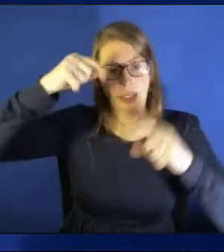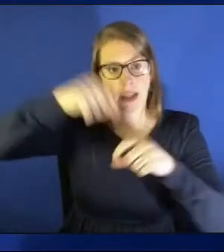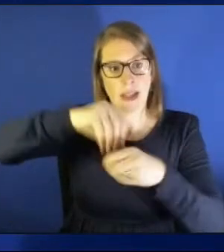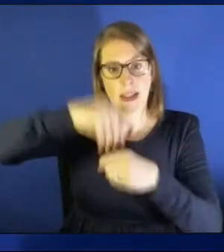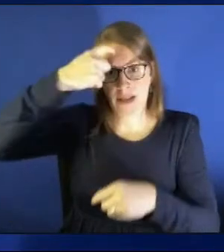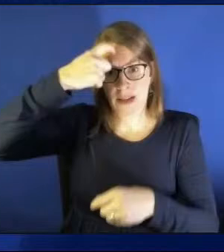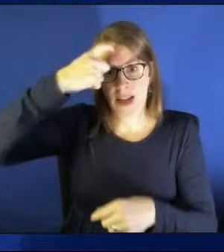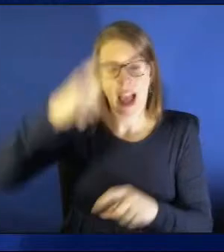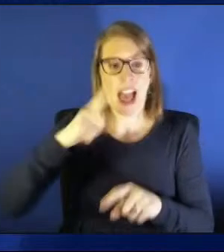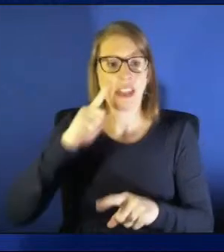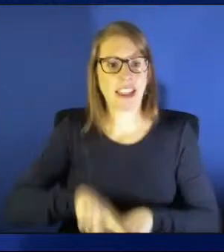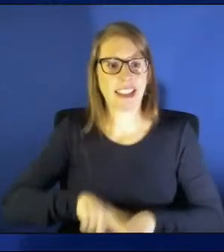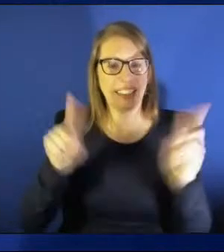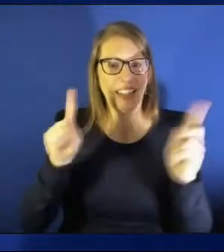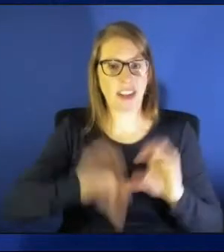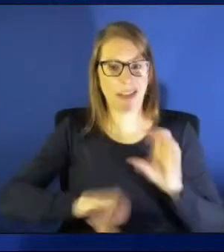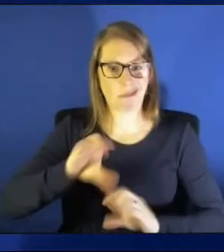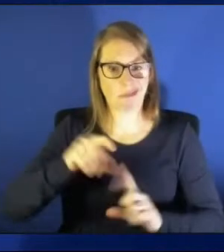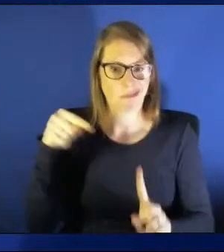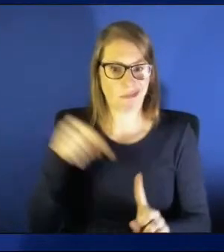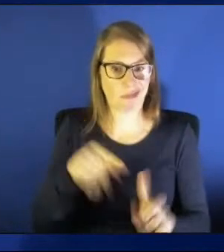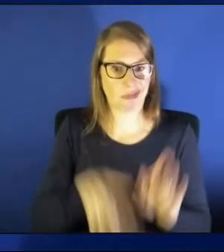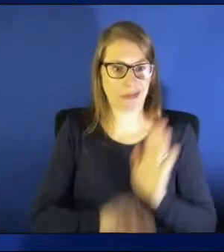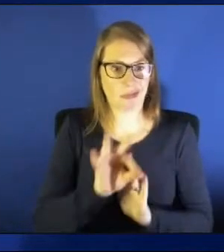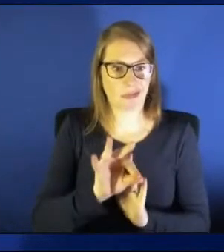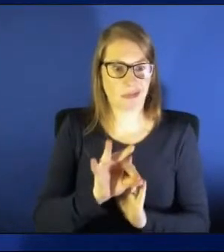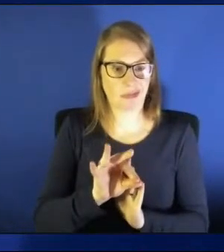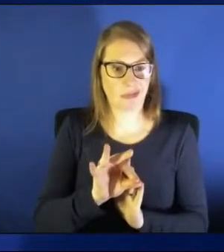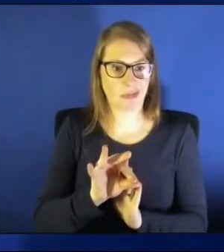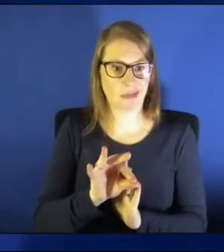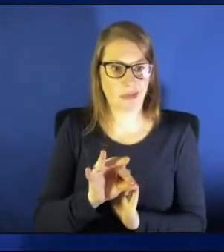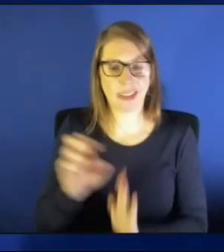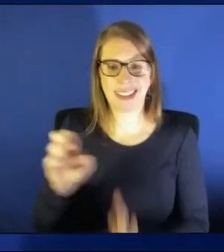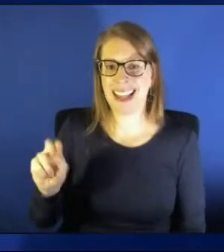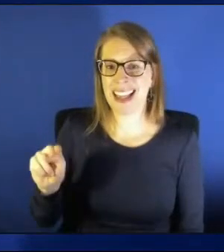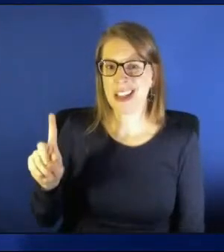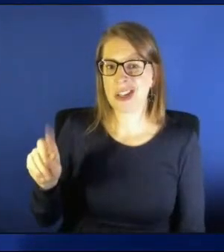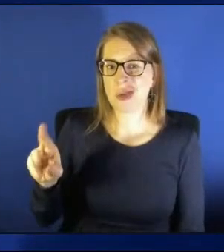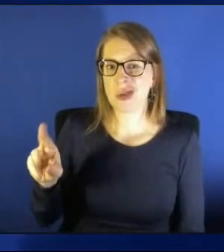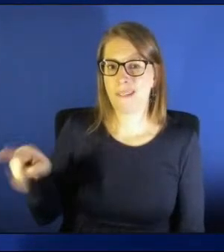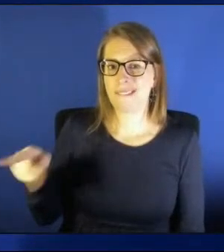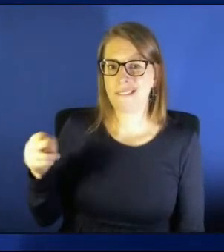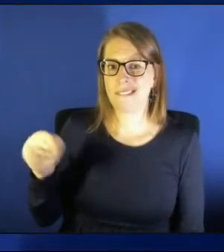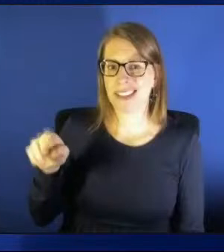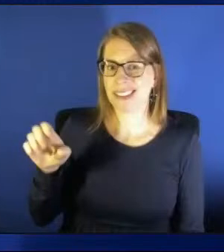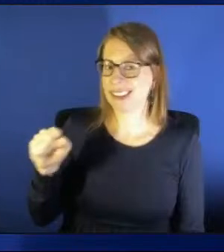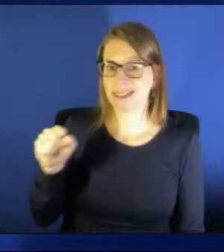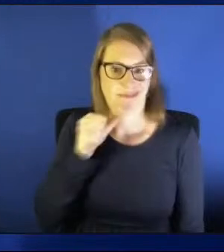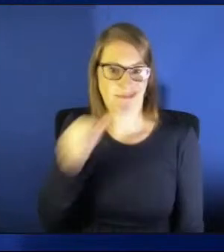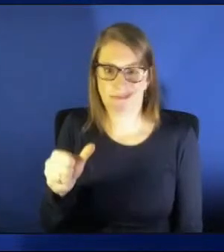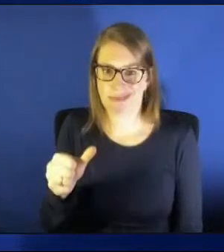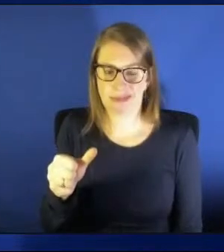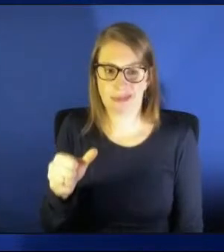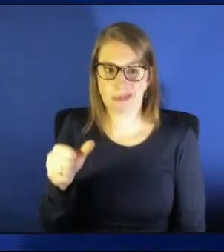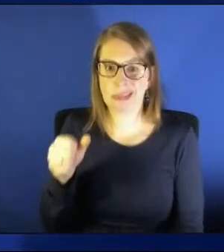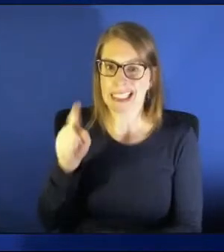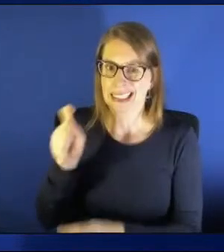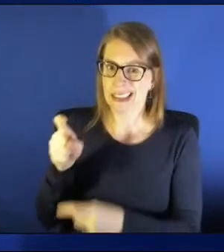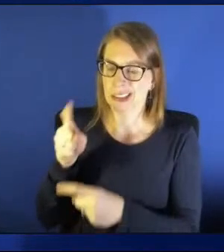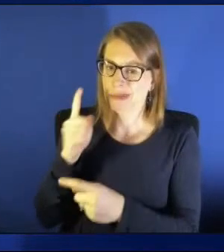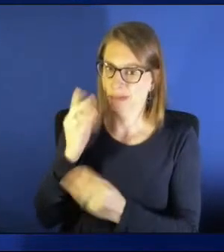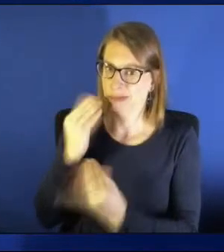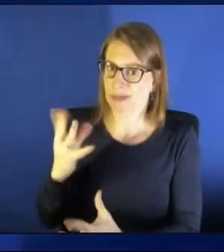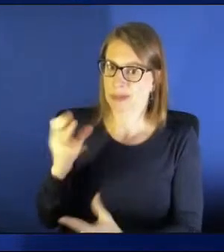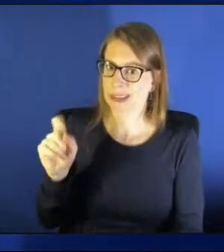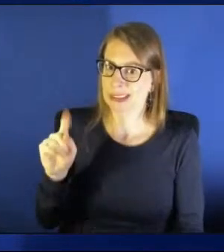they've isolated at this point, and it makes people feel better. I think also that there's again, this idea